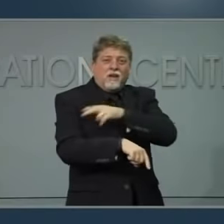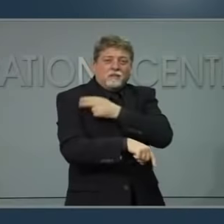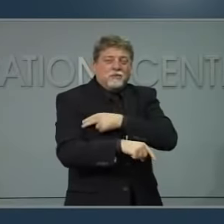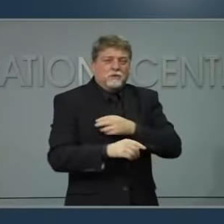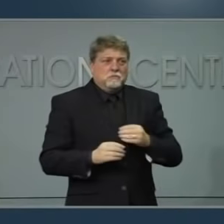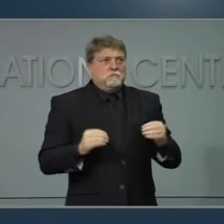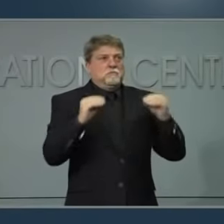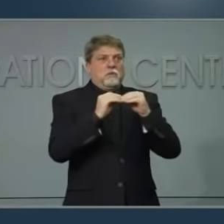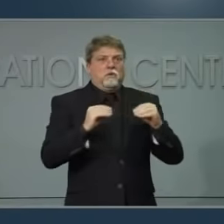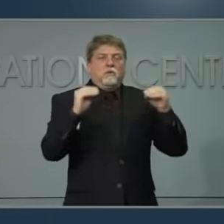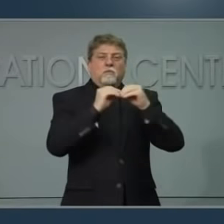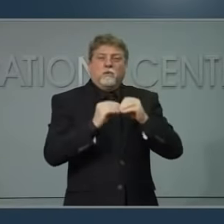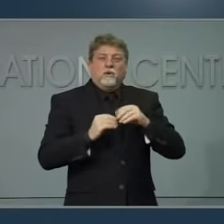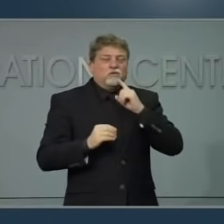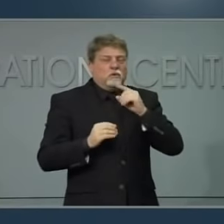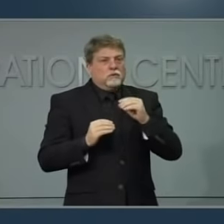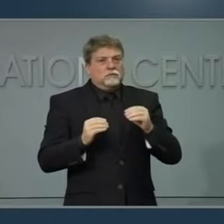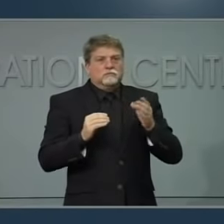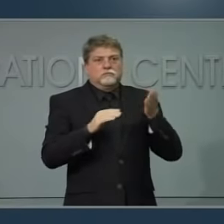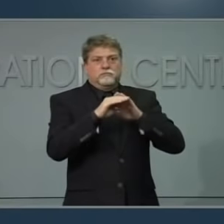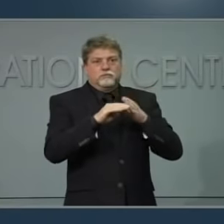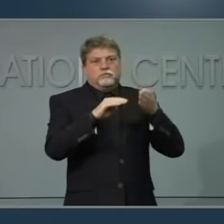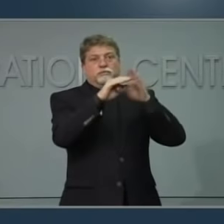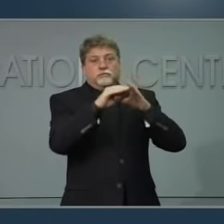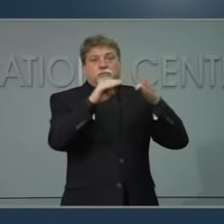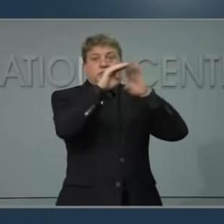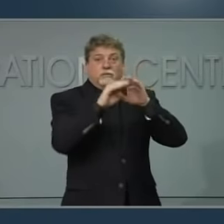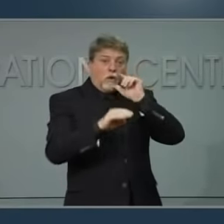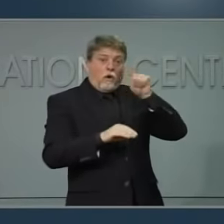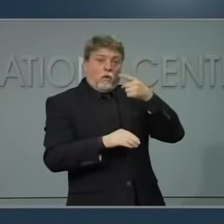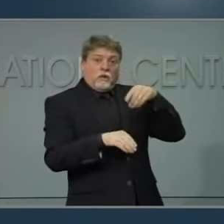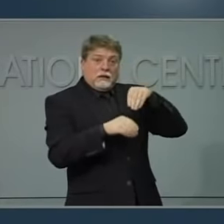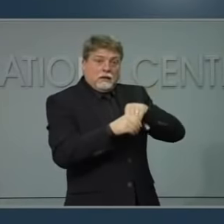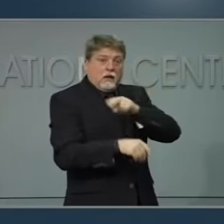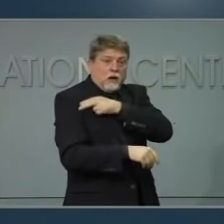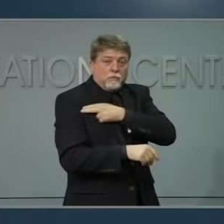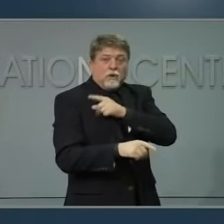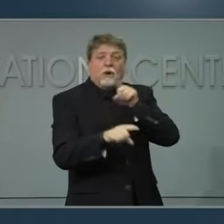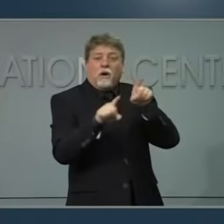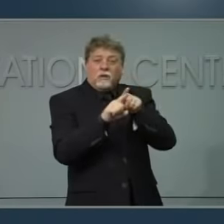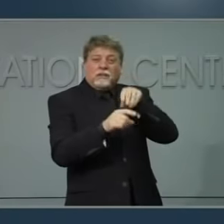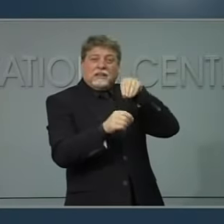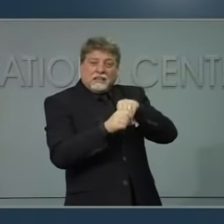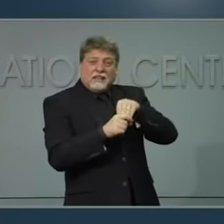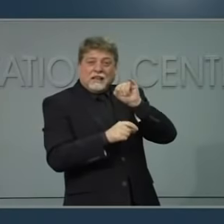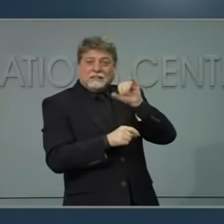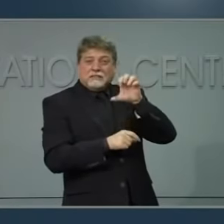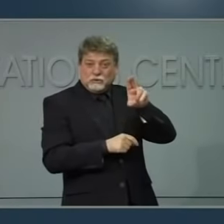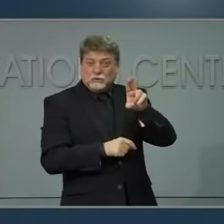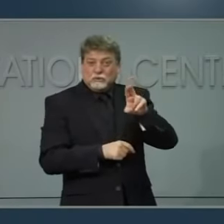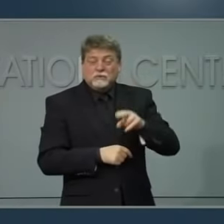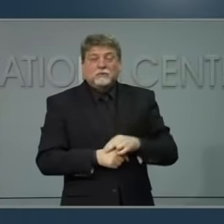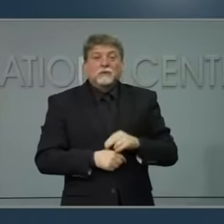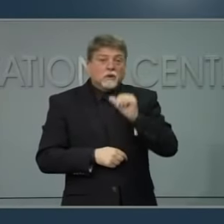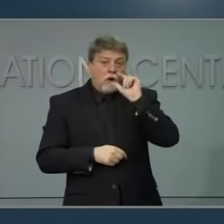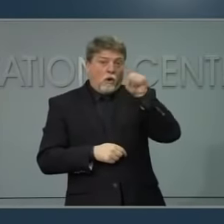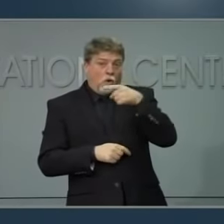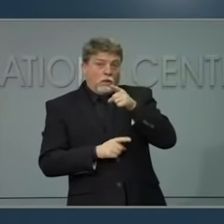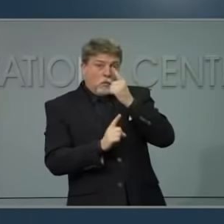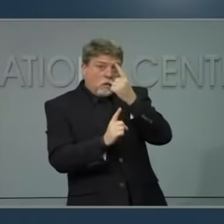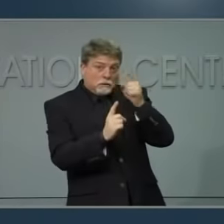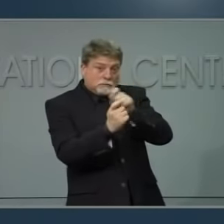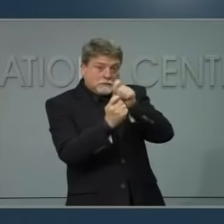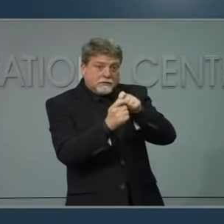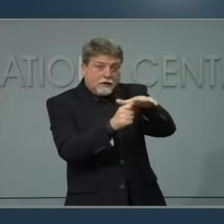COVID-19 and the number of people in the intensive care units. We are seeing increases across the state. Hospitals